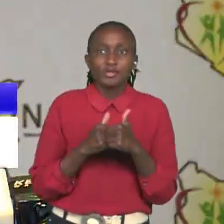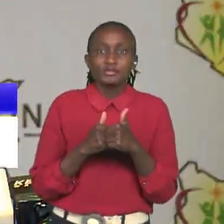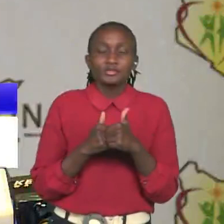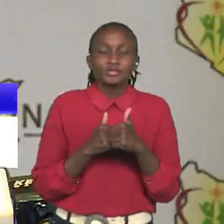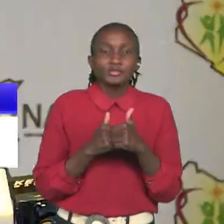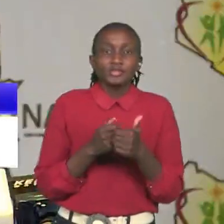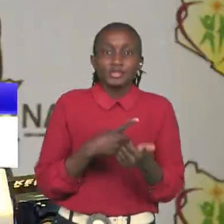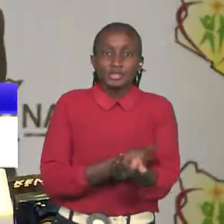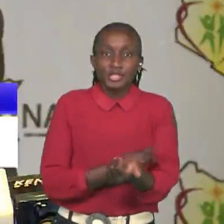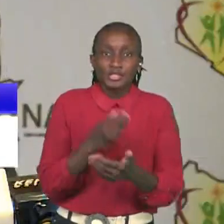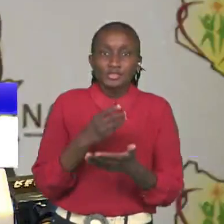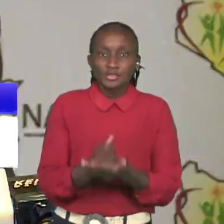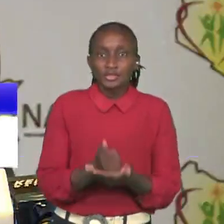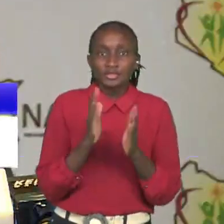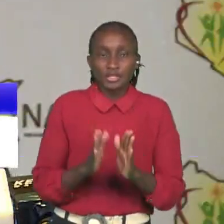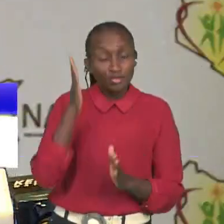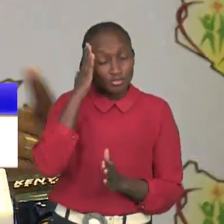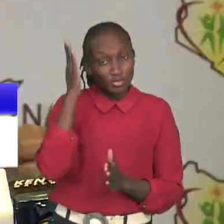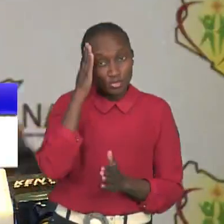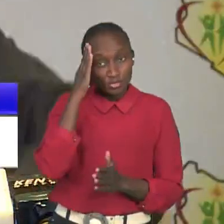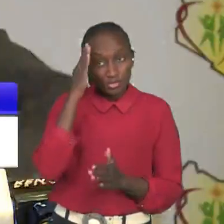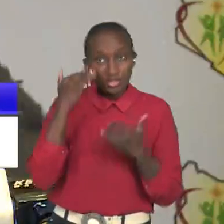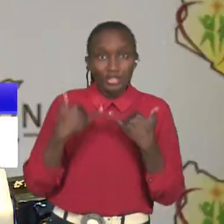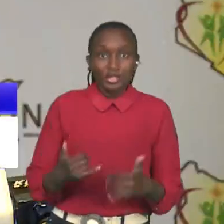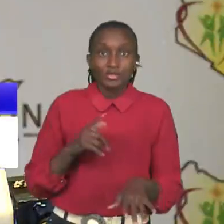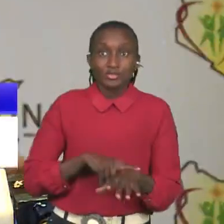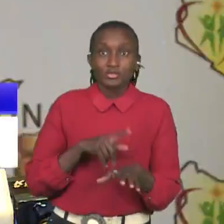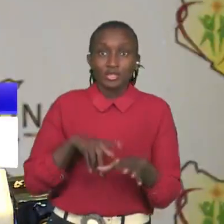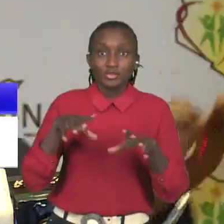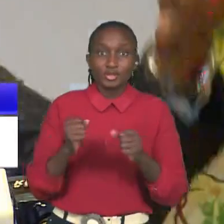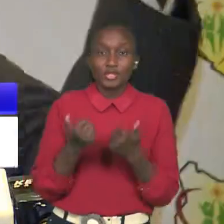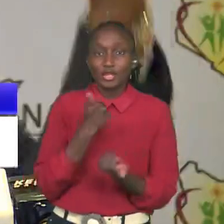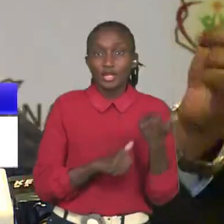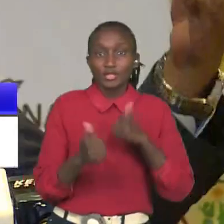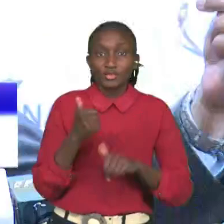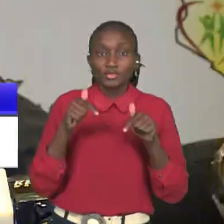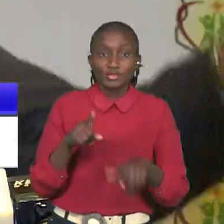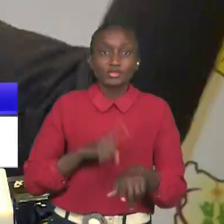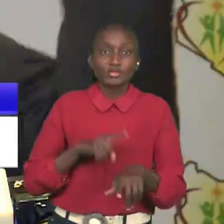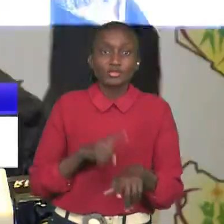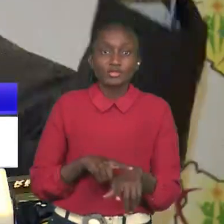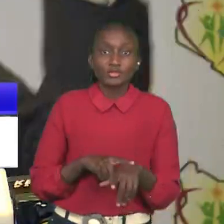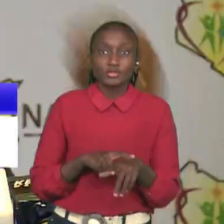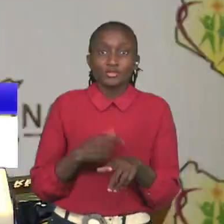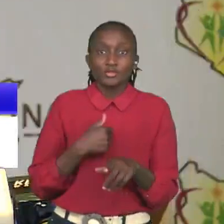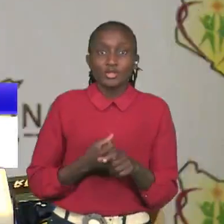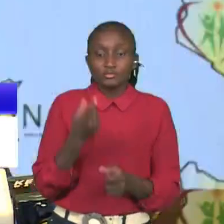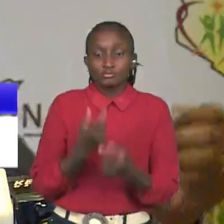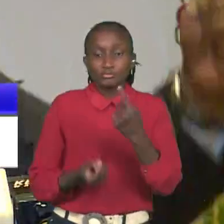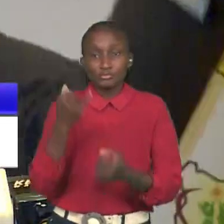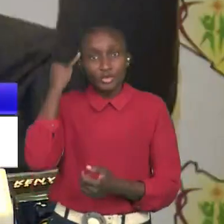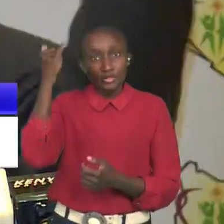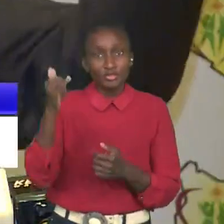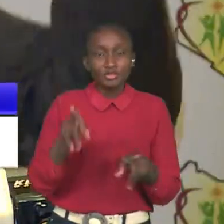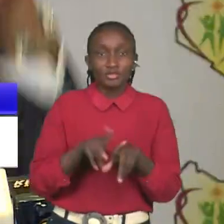traffickers, these drug barons, we know them. And now when we take action, this is the time now we come up as a country, we come